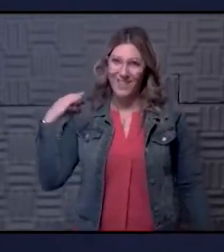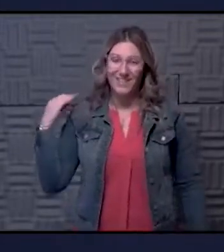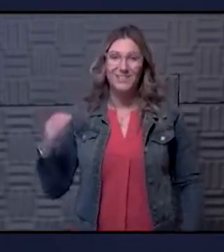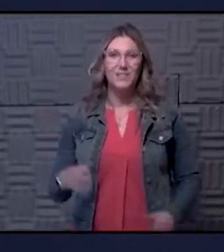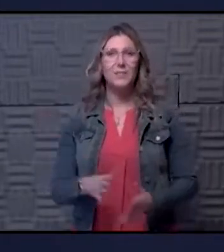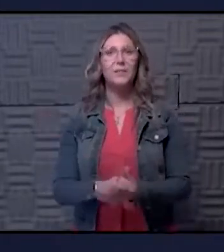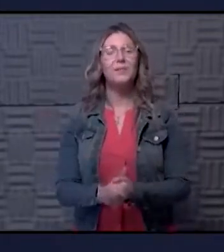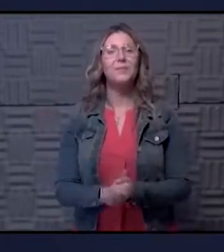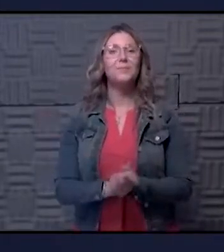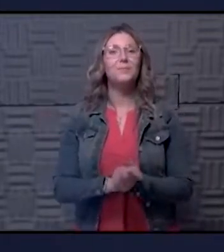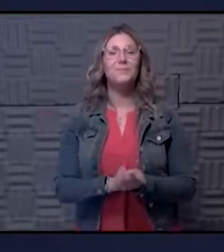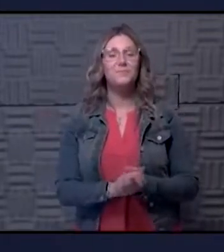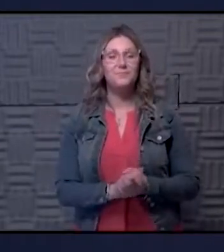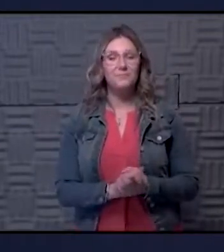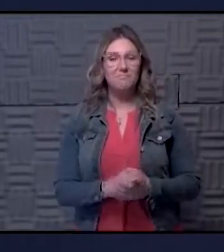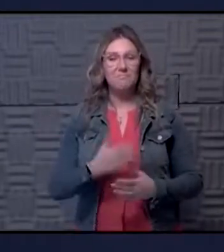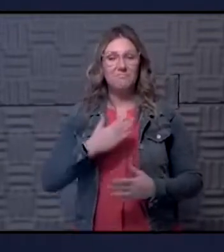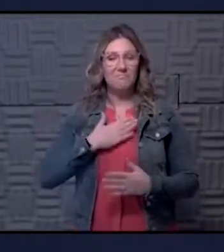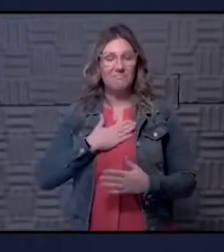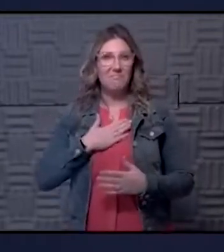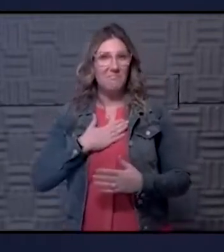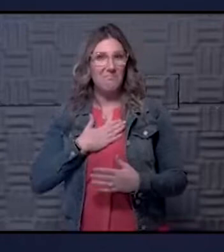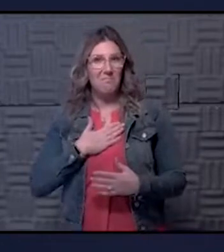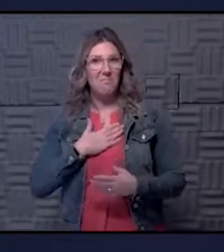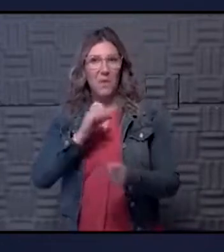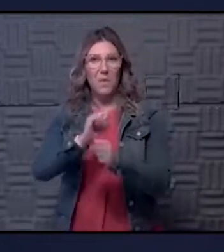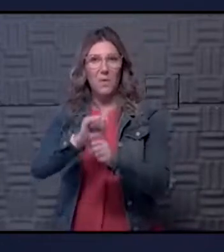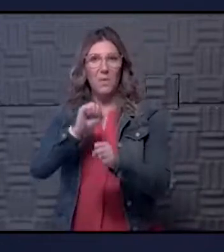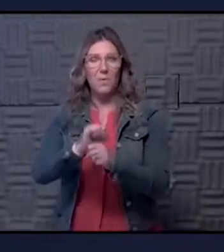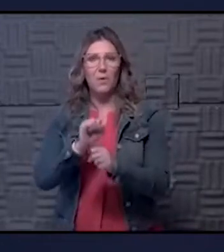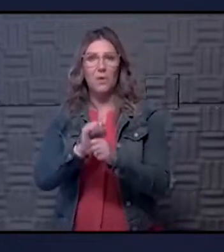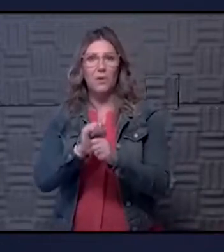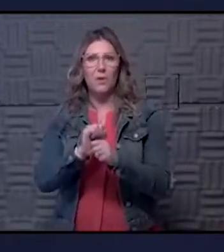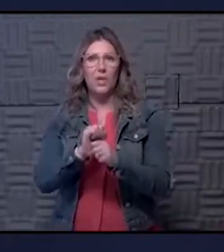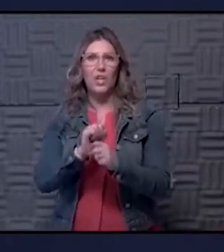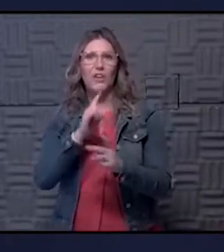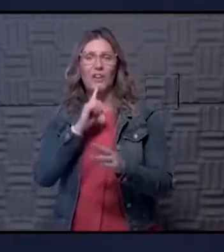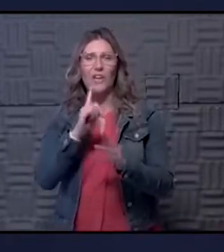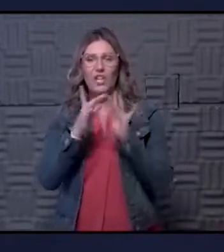My assignments have been real compatible to the